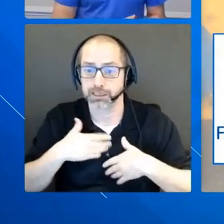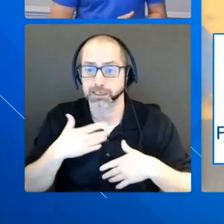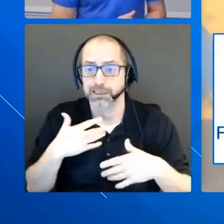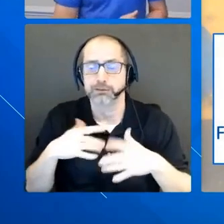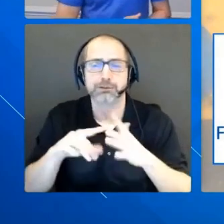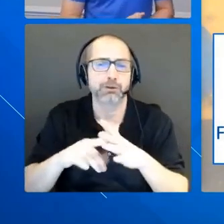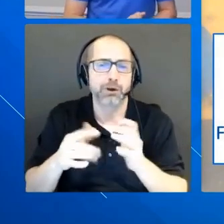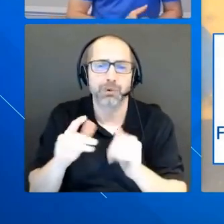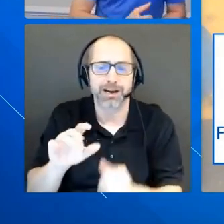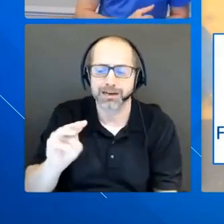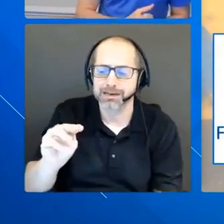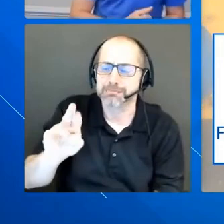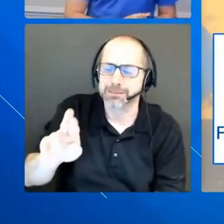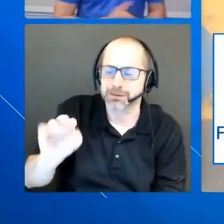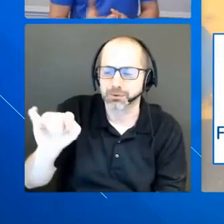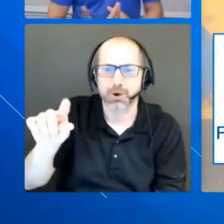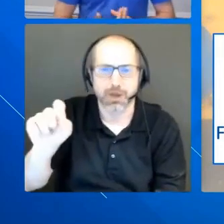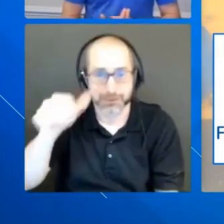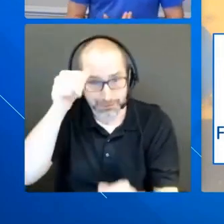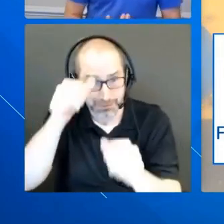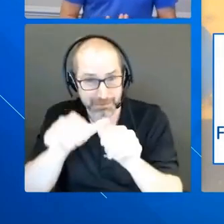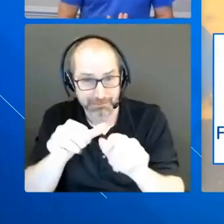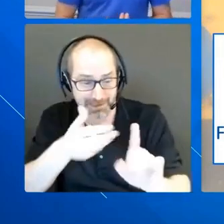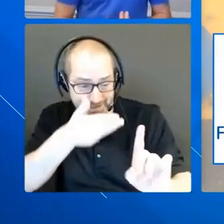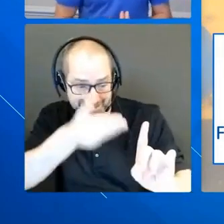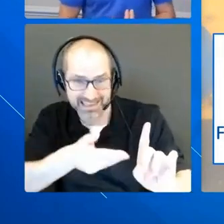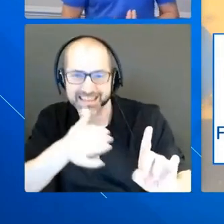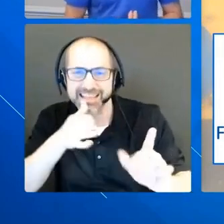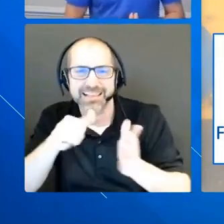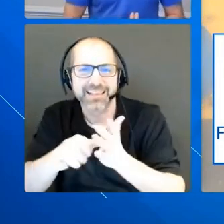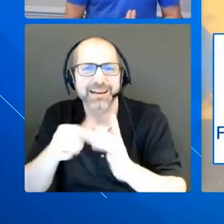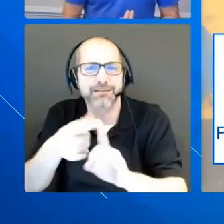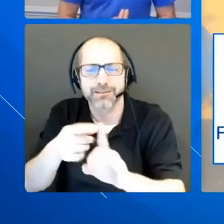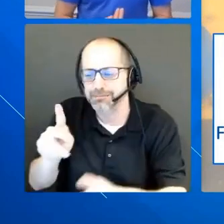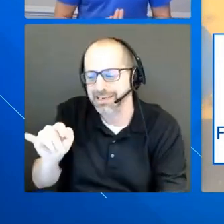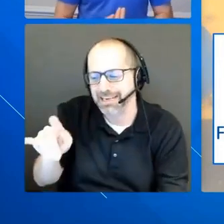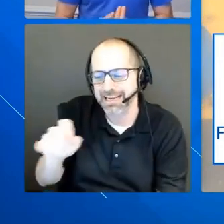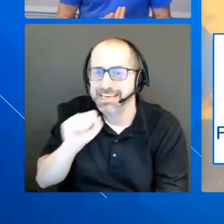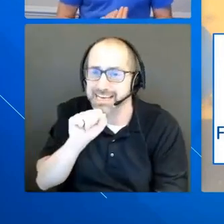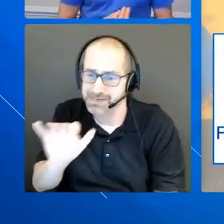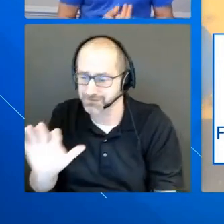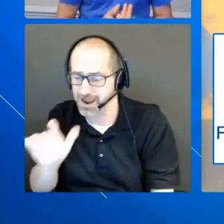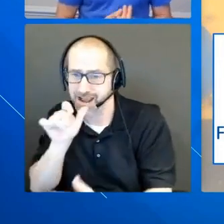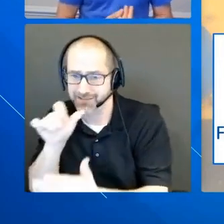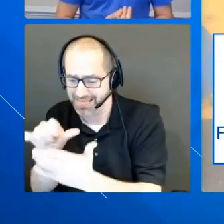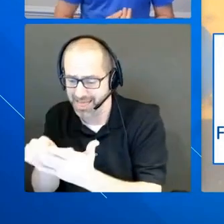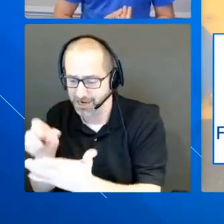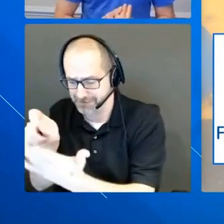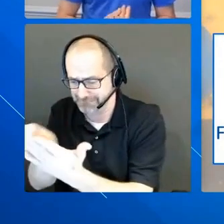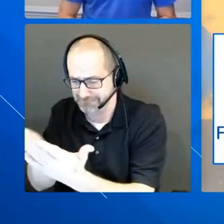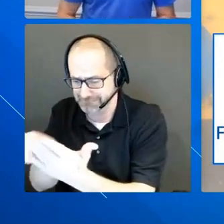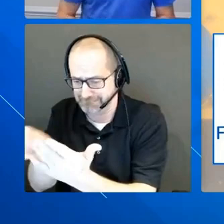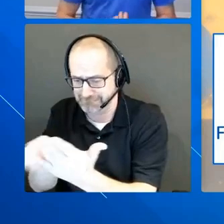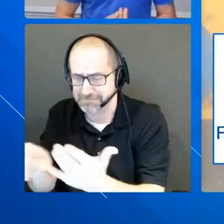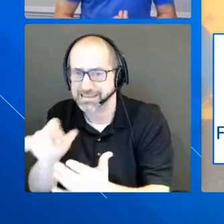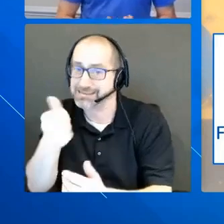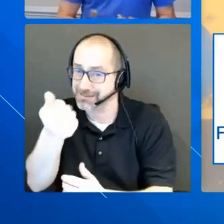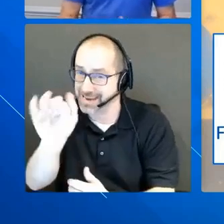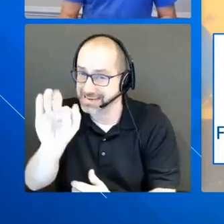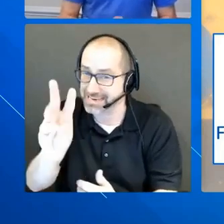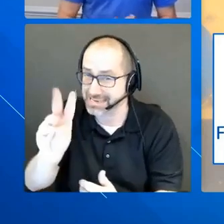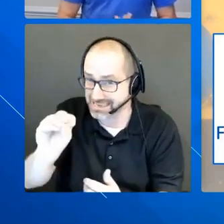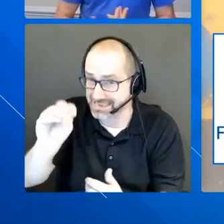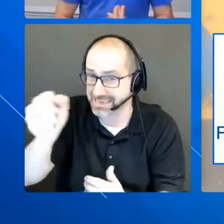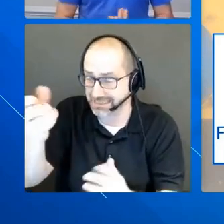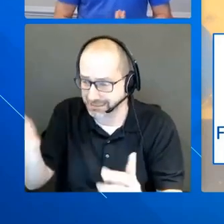Rogers. This is a letter to Mr. Rogers you can read here. This is from Katie, age 5. He received this in the early 60s.